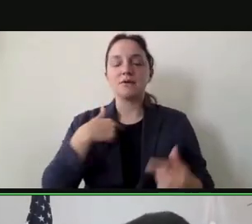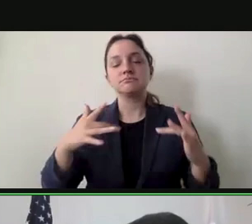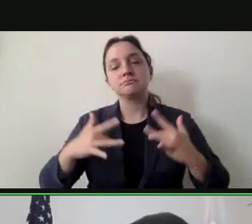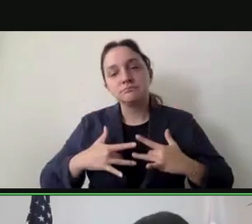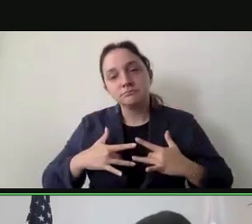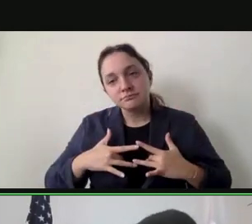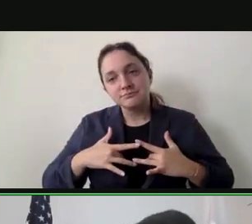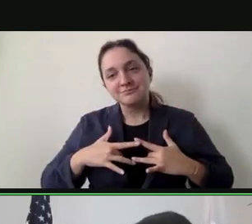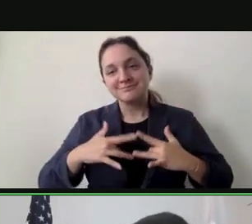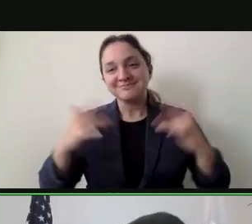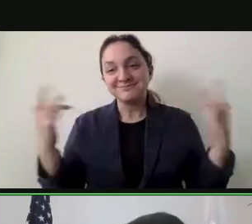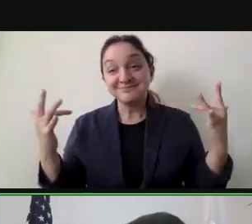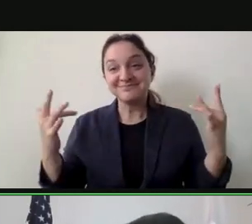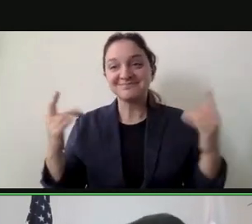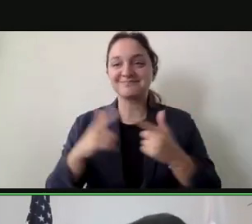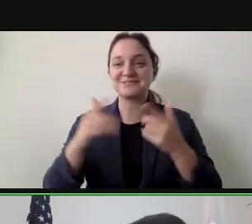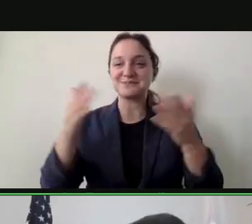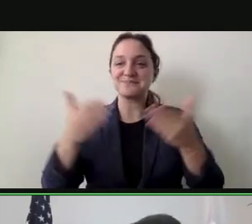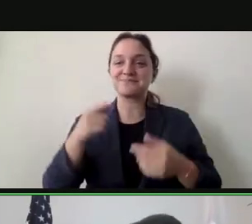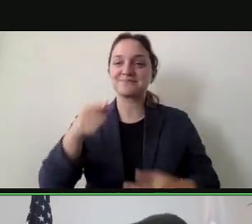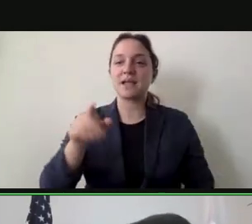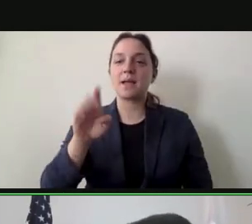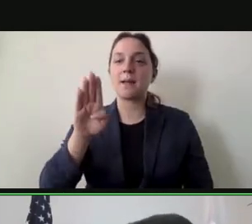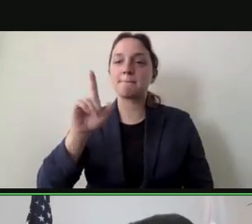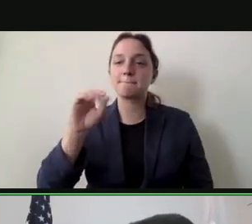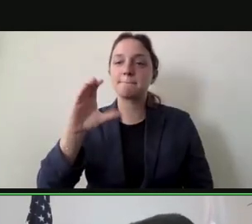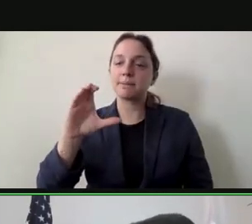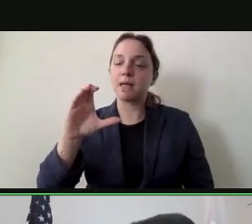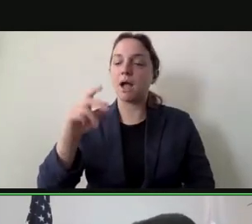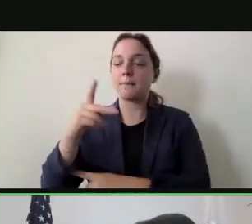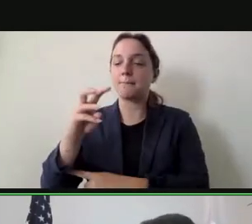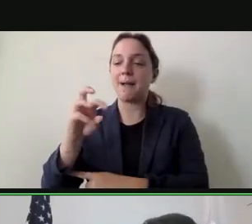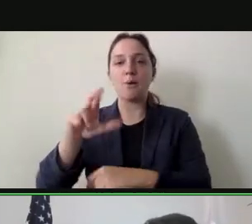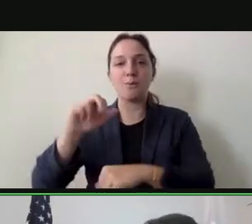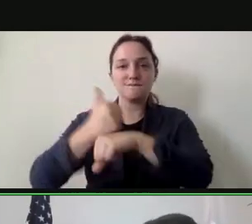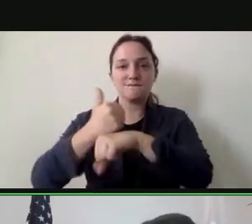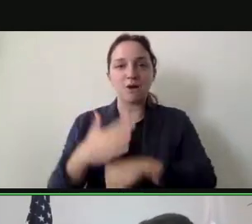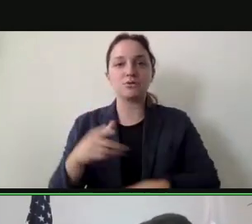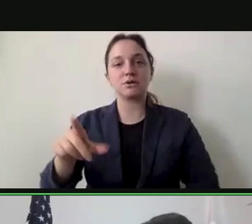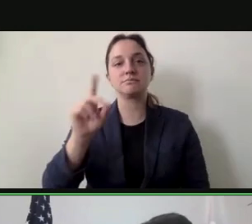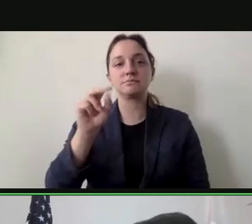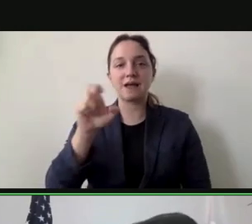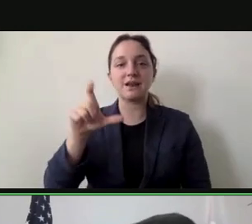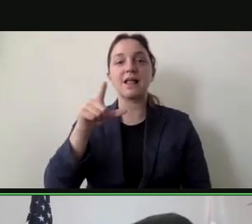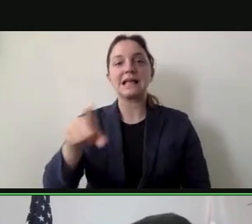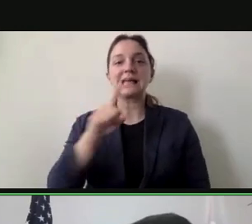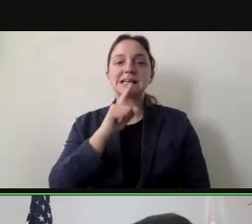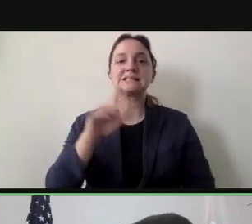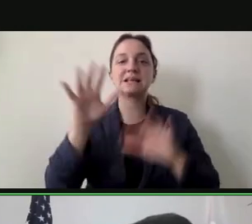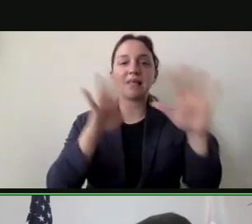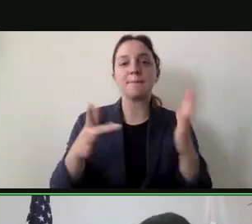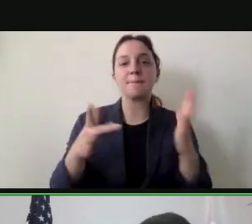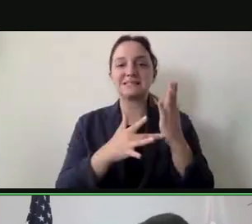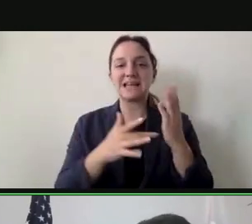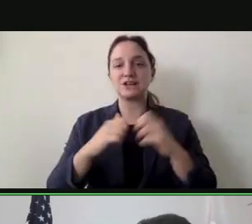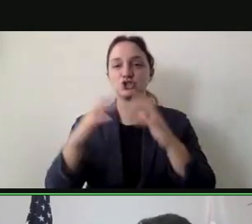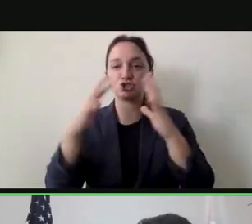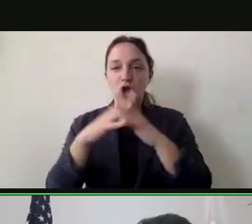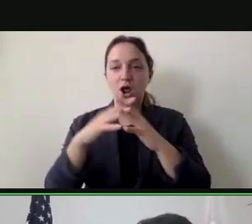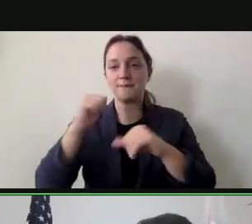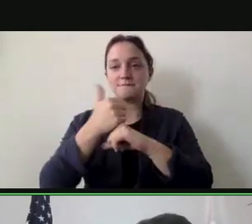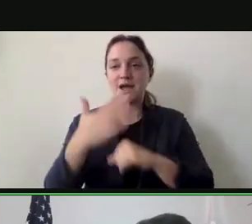Donnel. He is the founder of BlocPower. He is a climate tech startup founder and